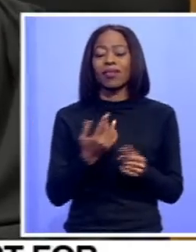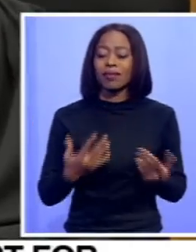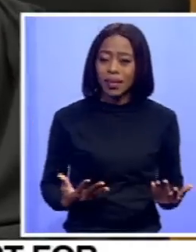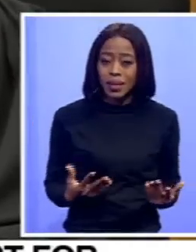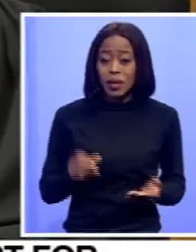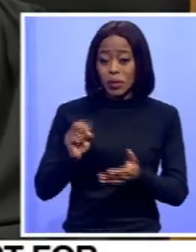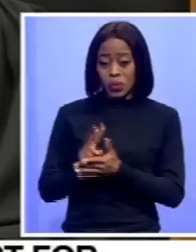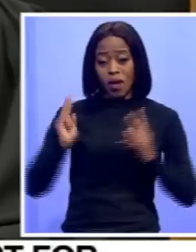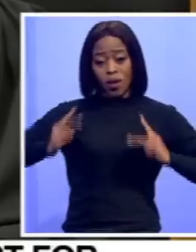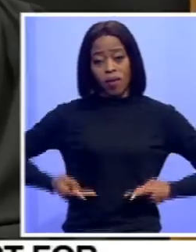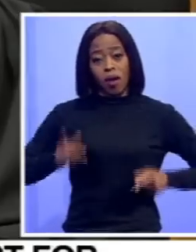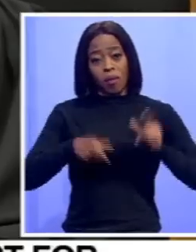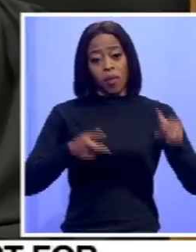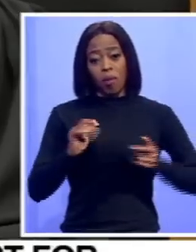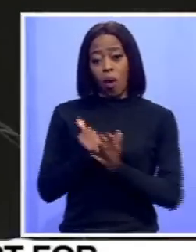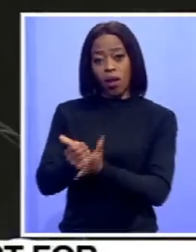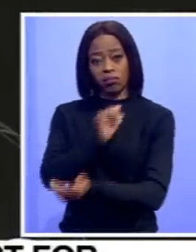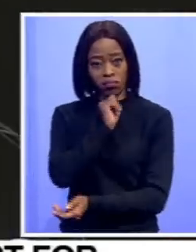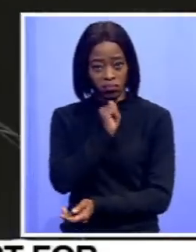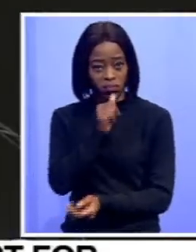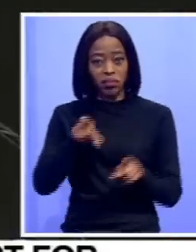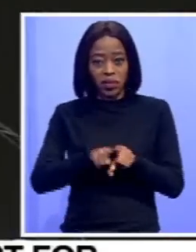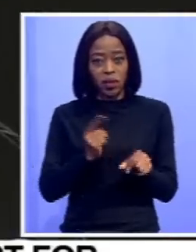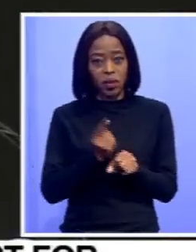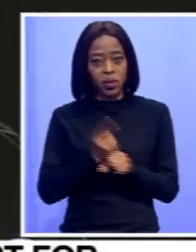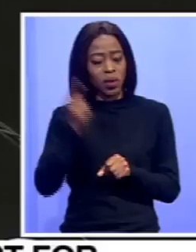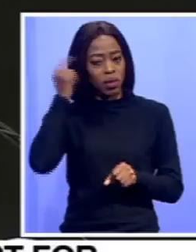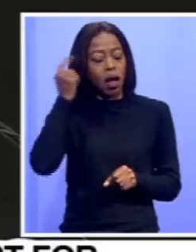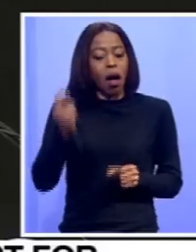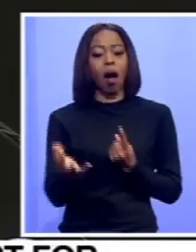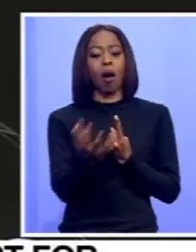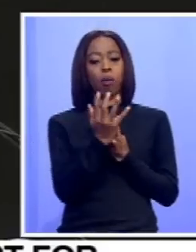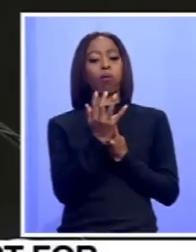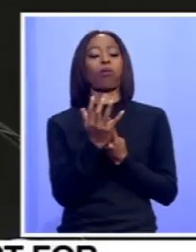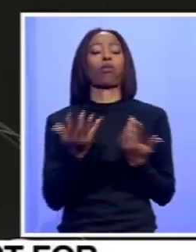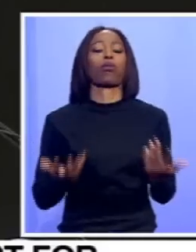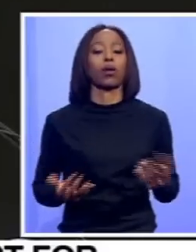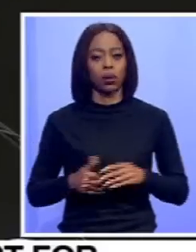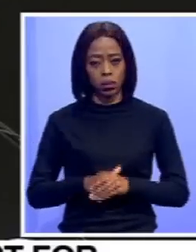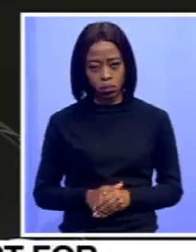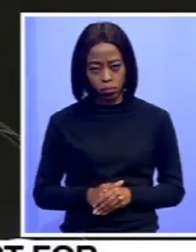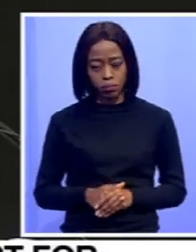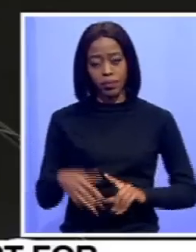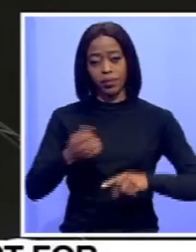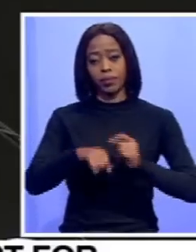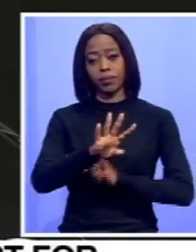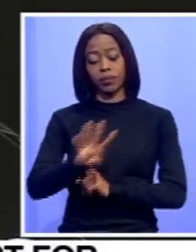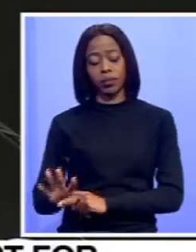12 uniformed people came to his assistance in what he perceived to be an attack against him. Sub